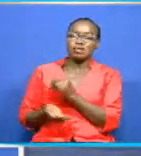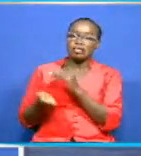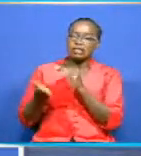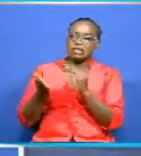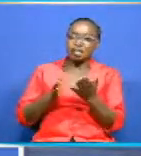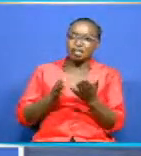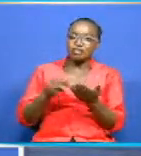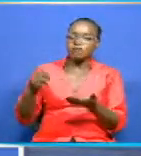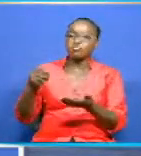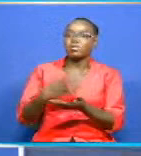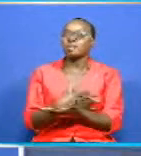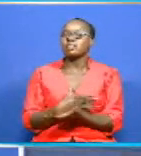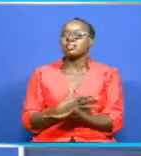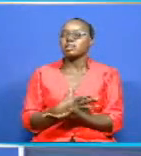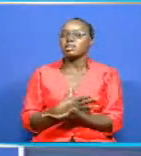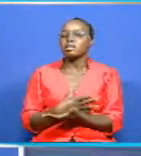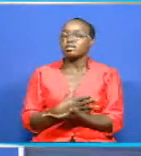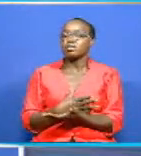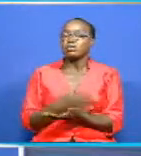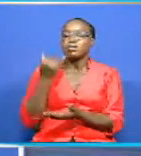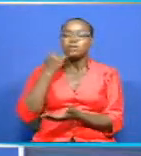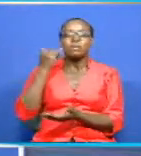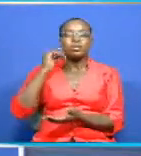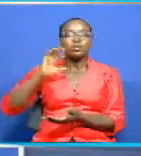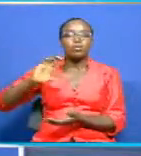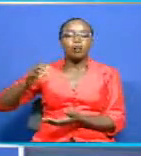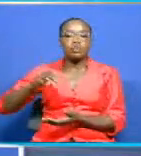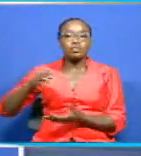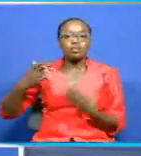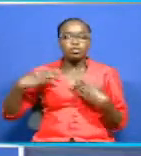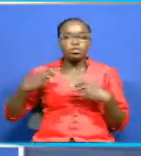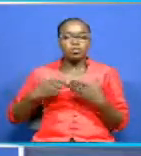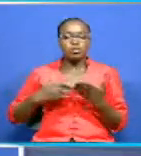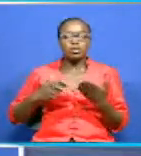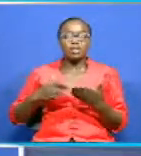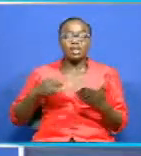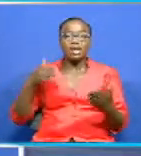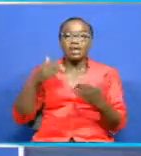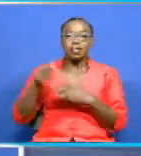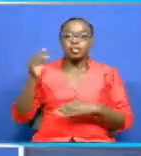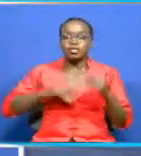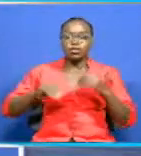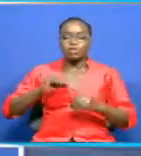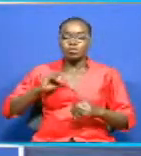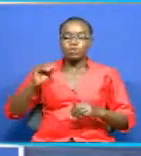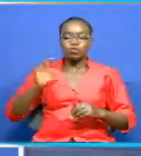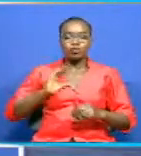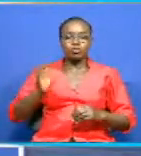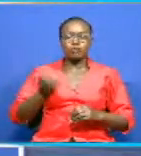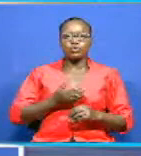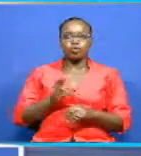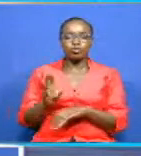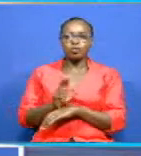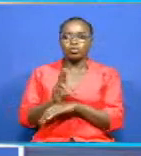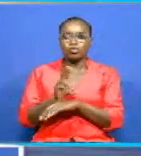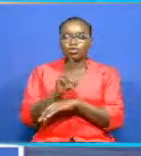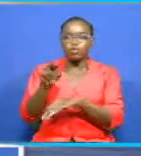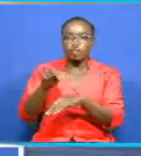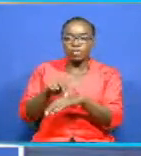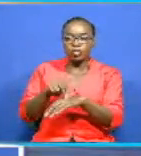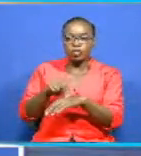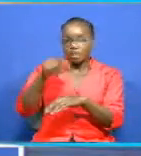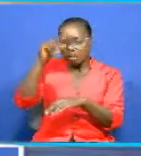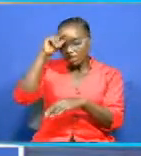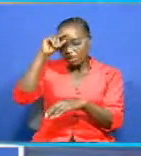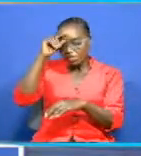to cancer. Meanwhile, a section of Nakuru County residents are calling on the Ethics and Anti-Corruption Commission to probe the use of the National Government